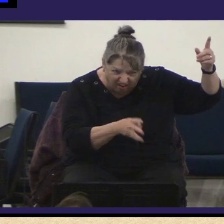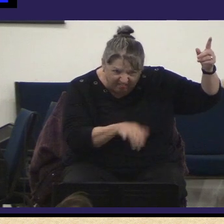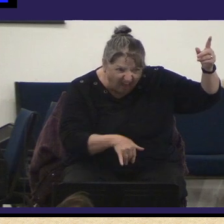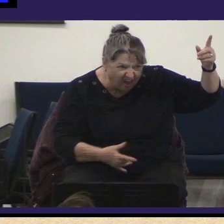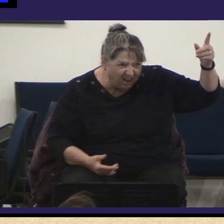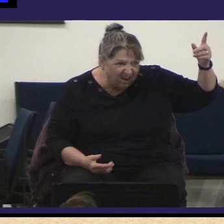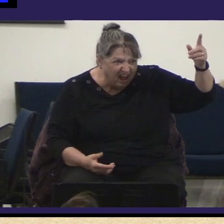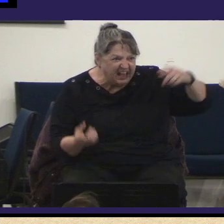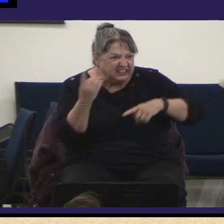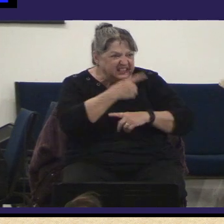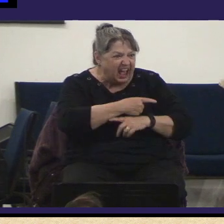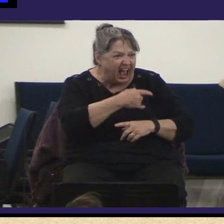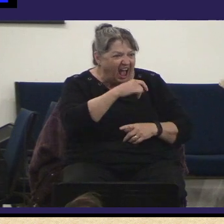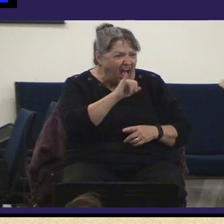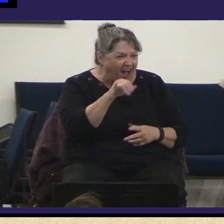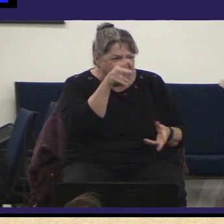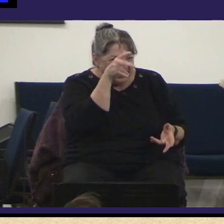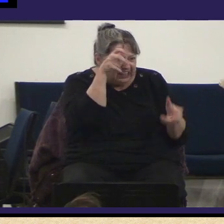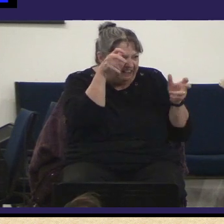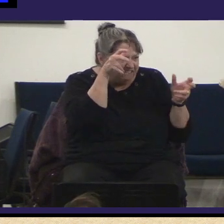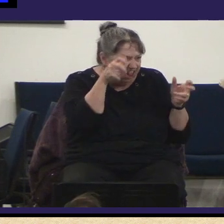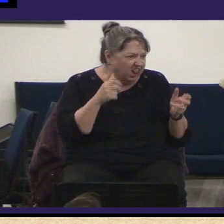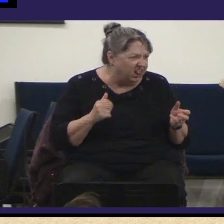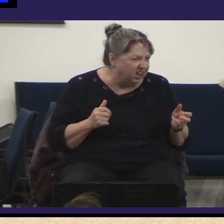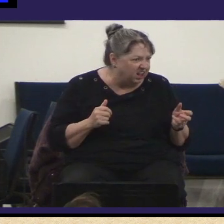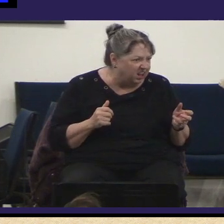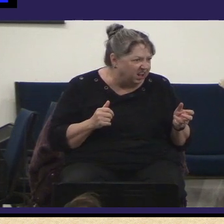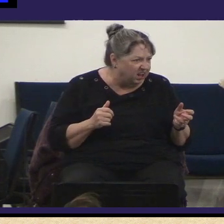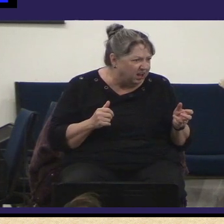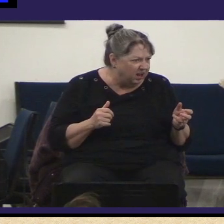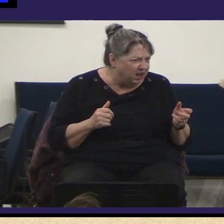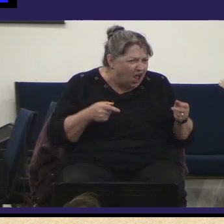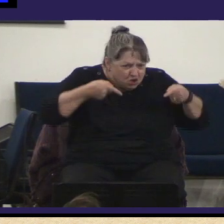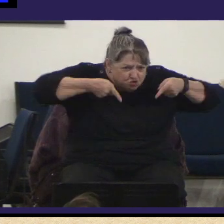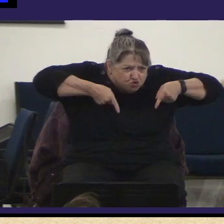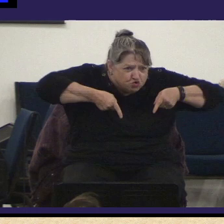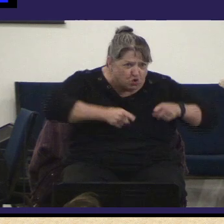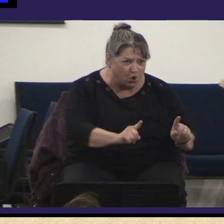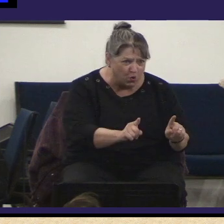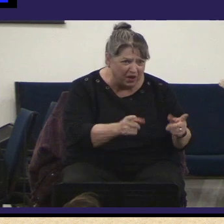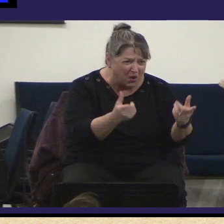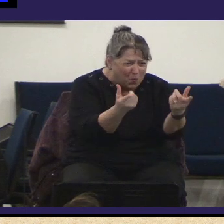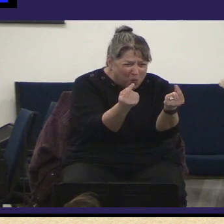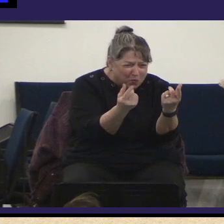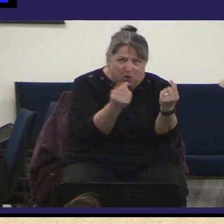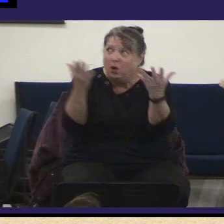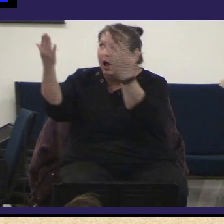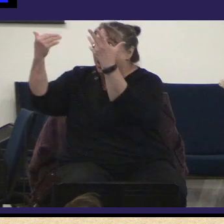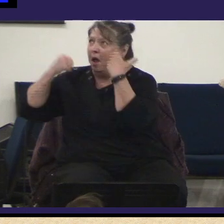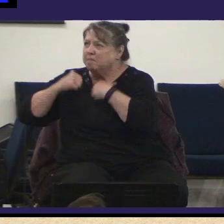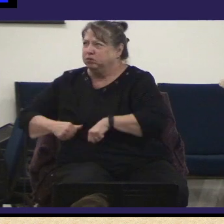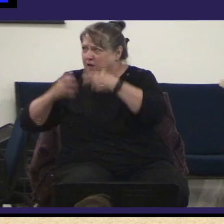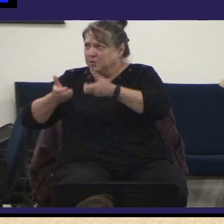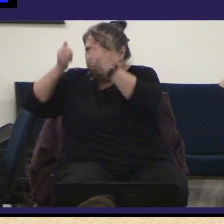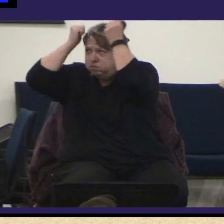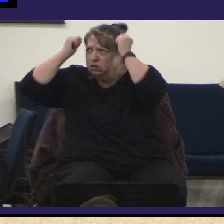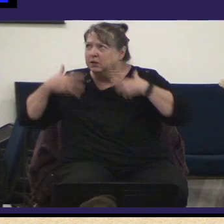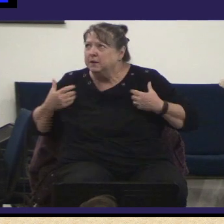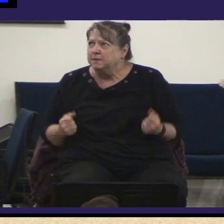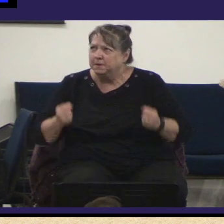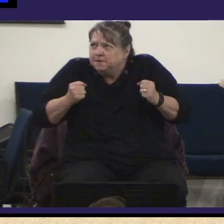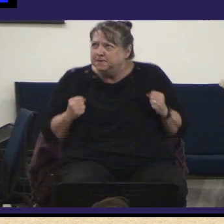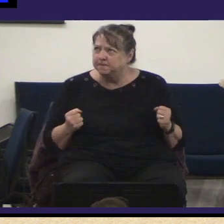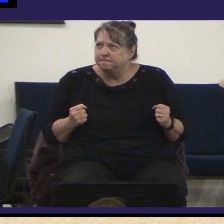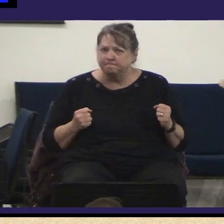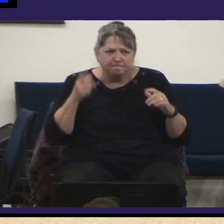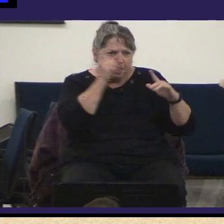of evil comes, you may be able to stand your ground. We spoke last week about how we need to be prepared, not